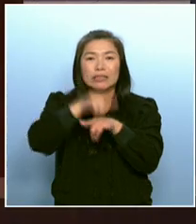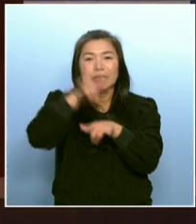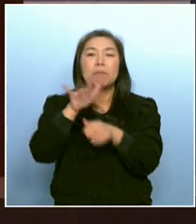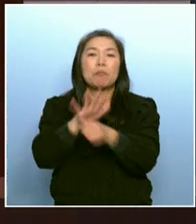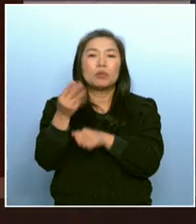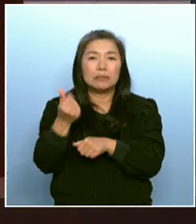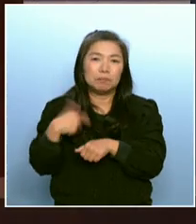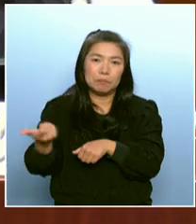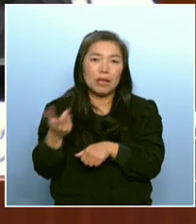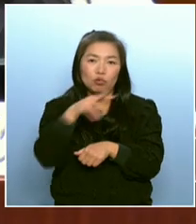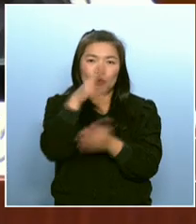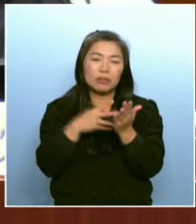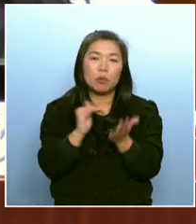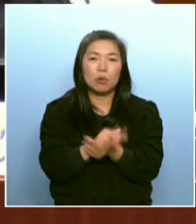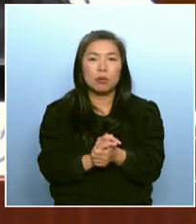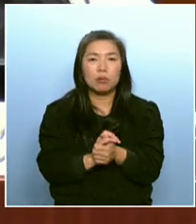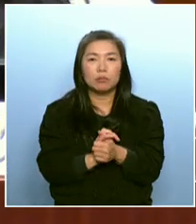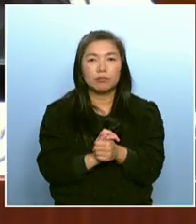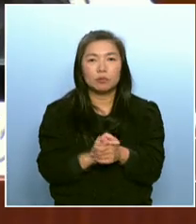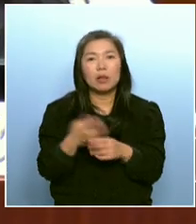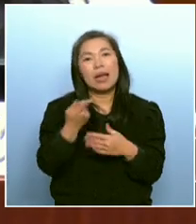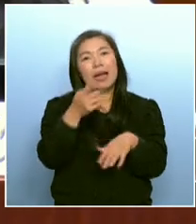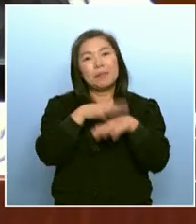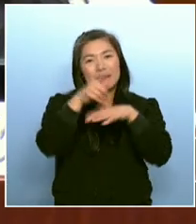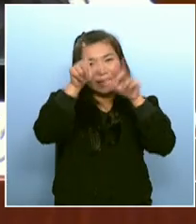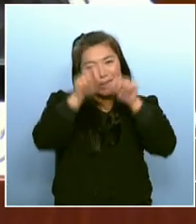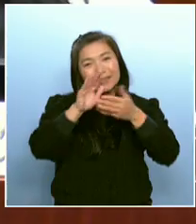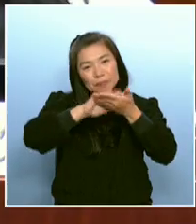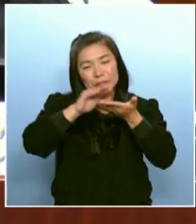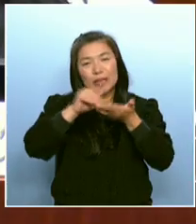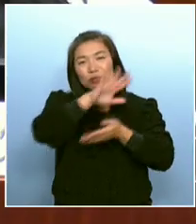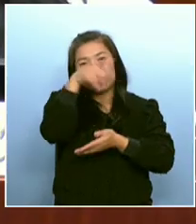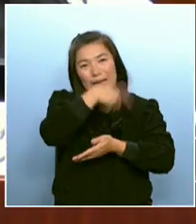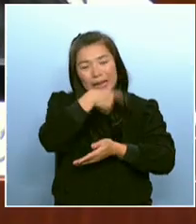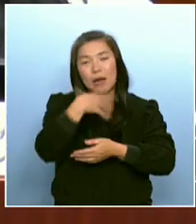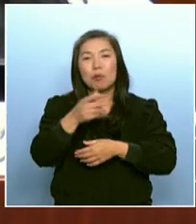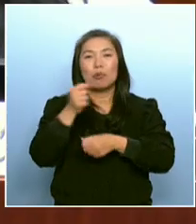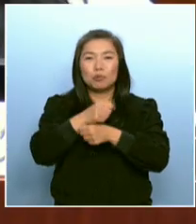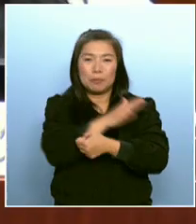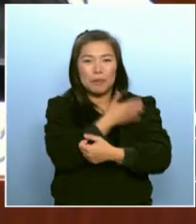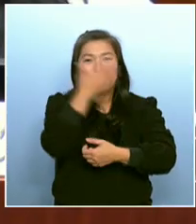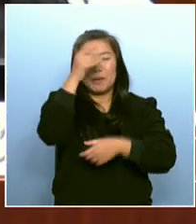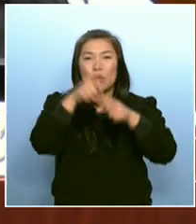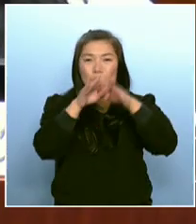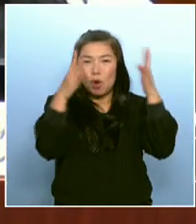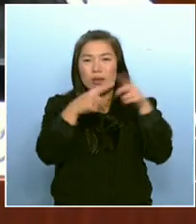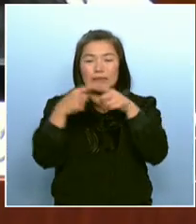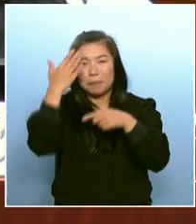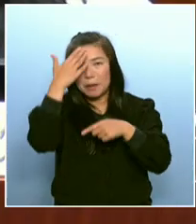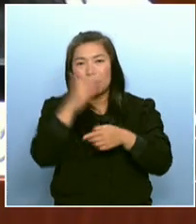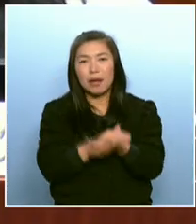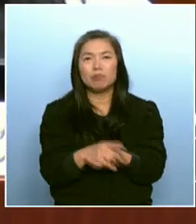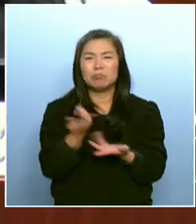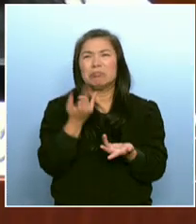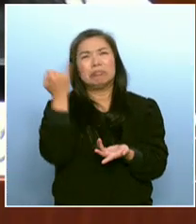We may even make use of other funds we have to pay out the fitting out costs. I think what is important that you have to